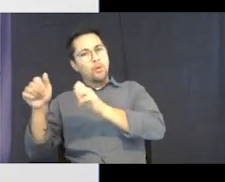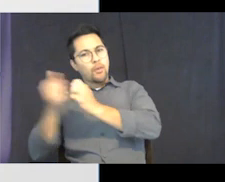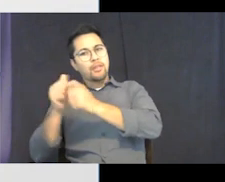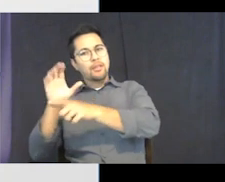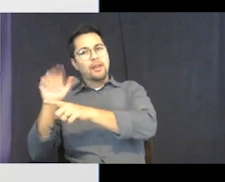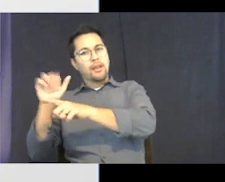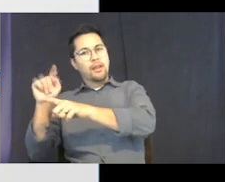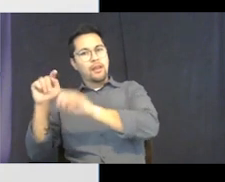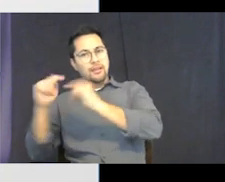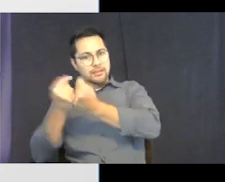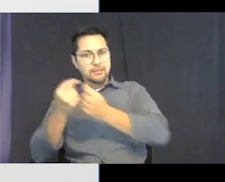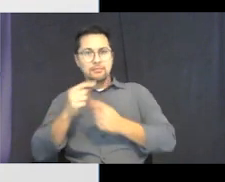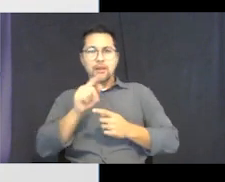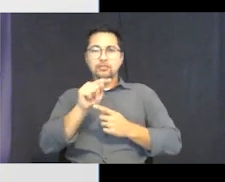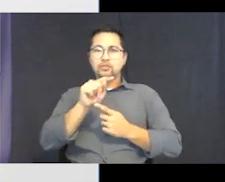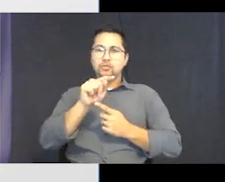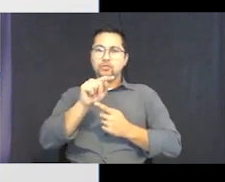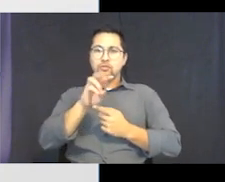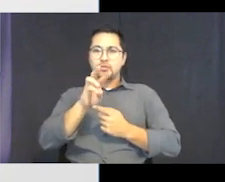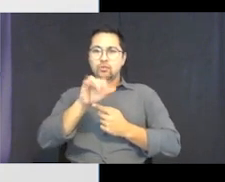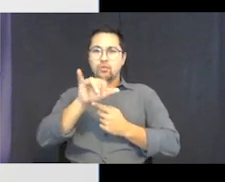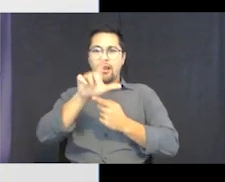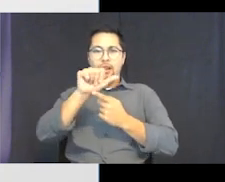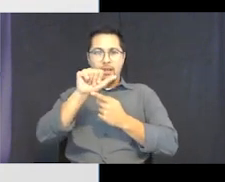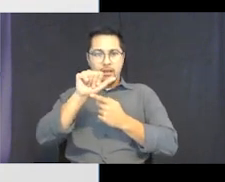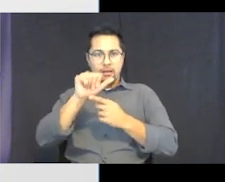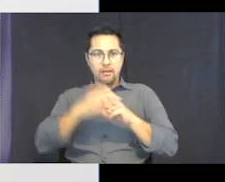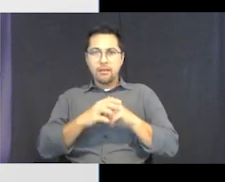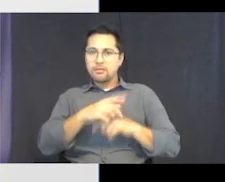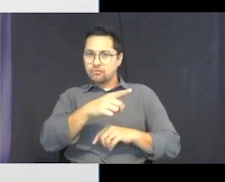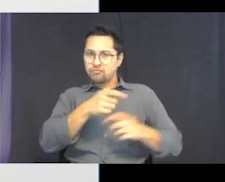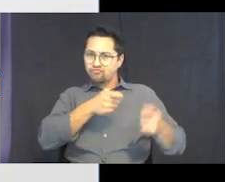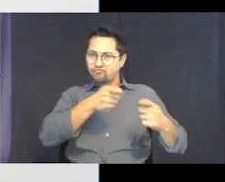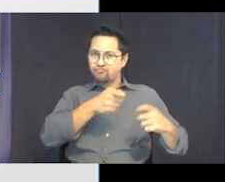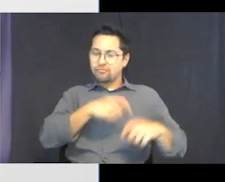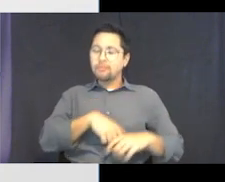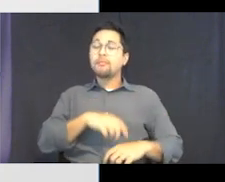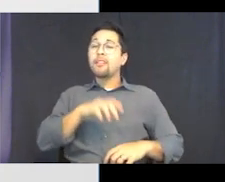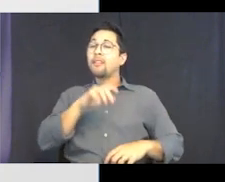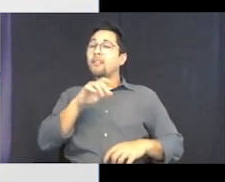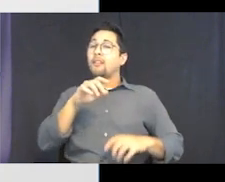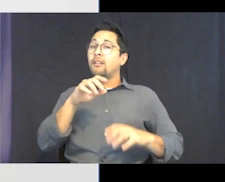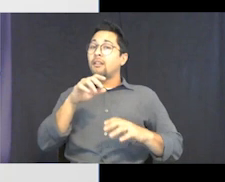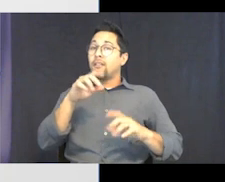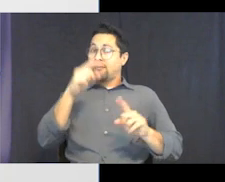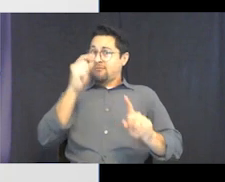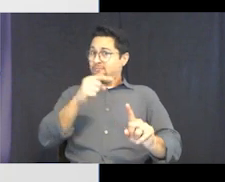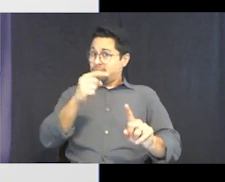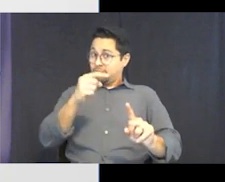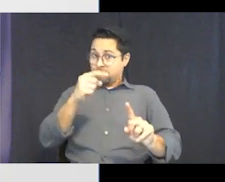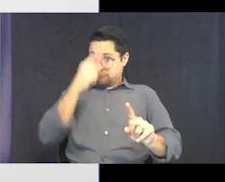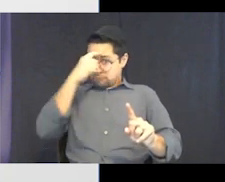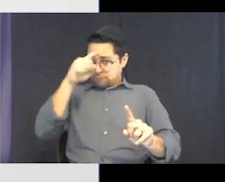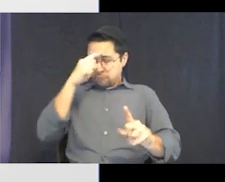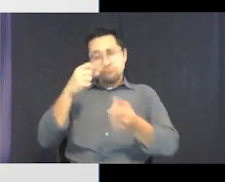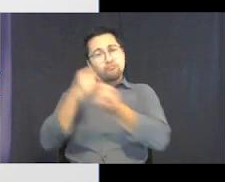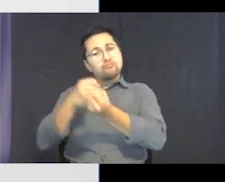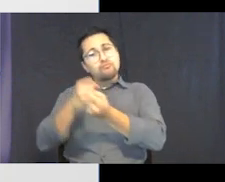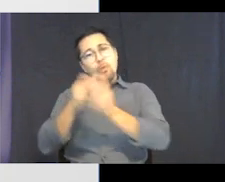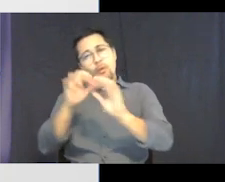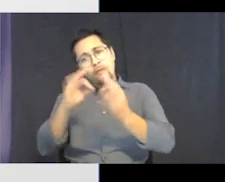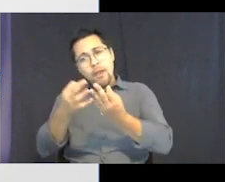team, by Twyla Jowers. Our mobile response teams were designed to support our families and